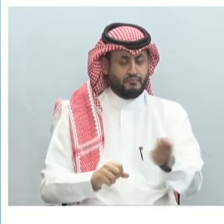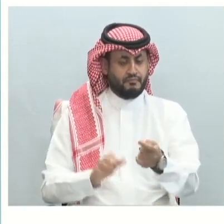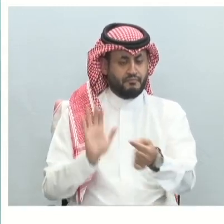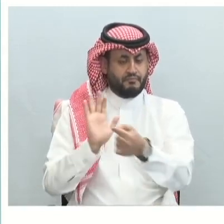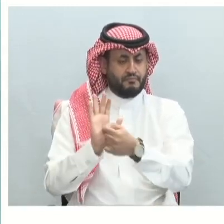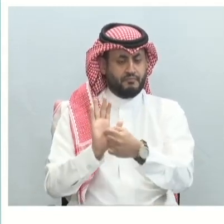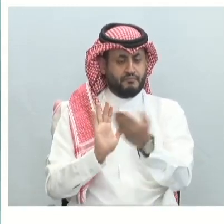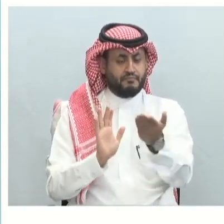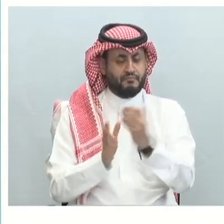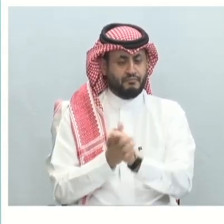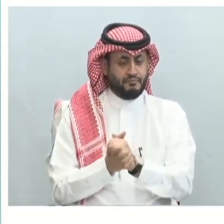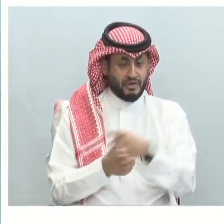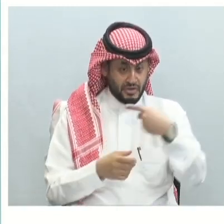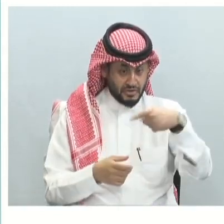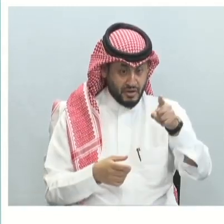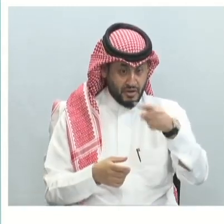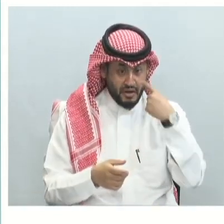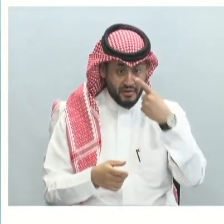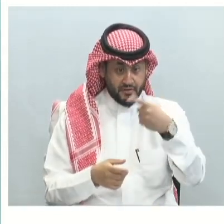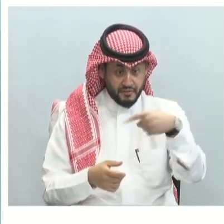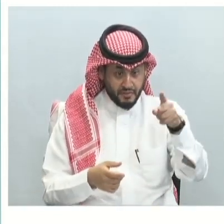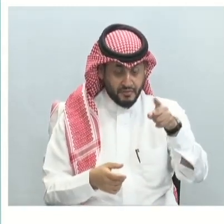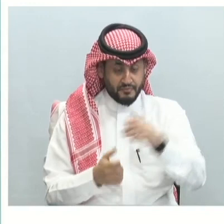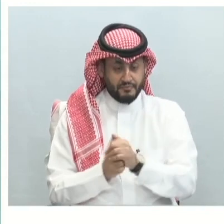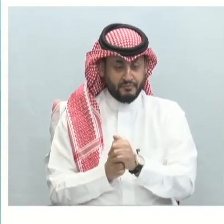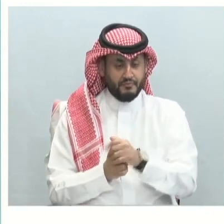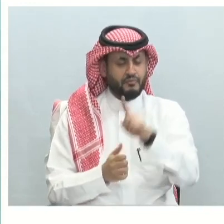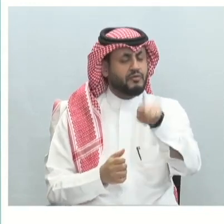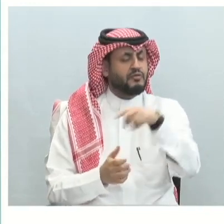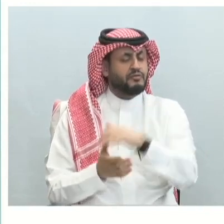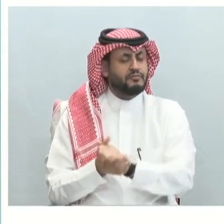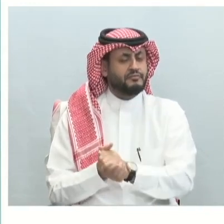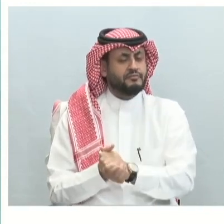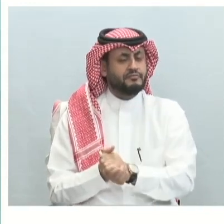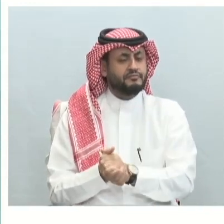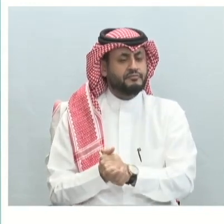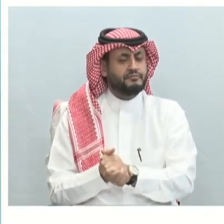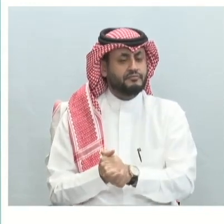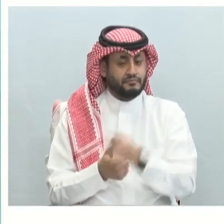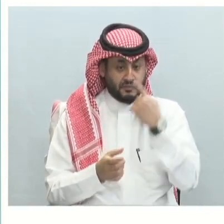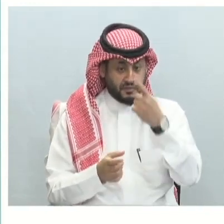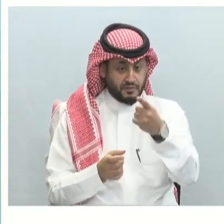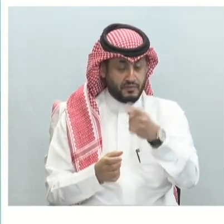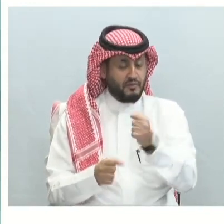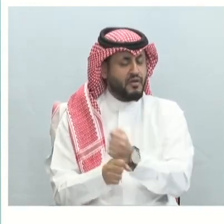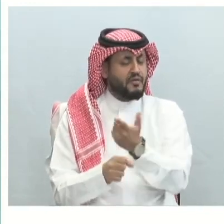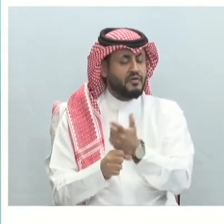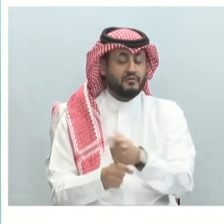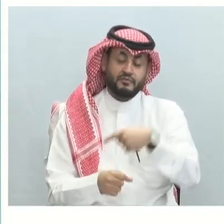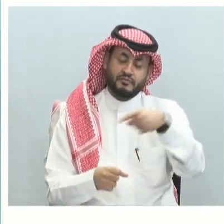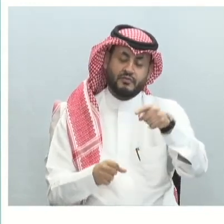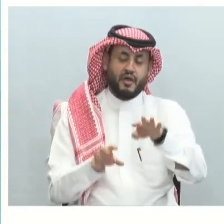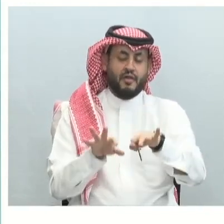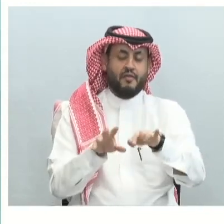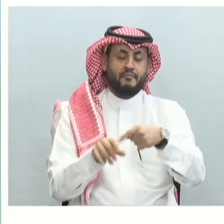then we have games. What do you think? Is it true or false? What do you think? Yes, true